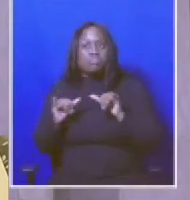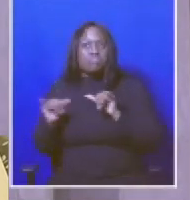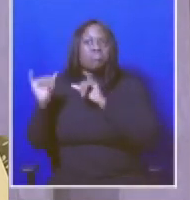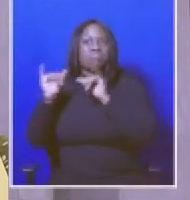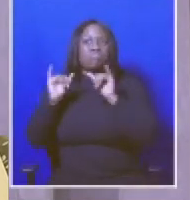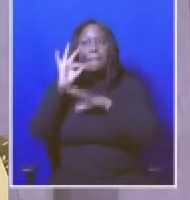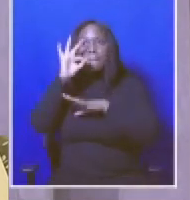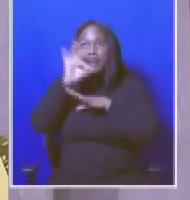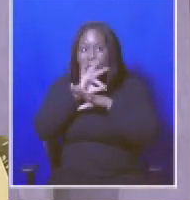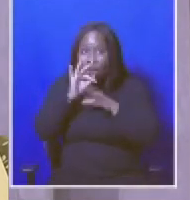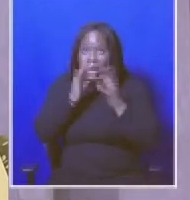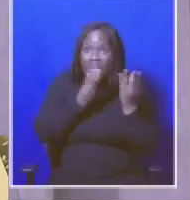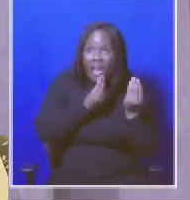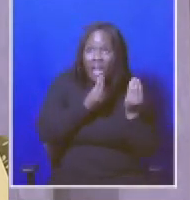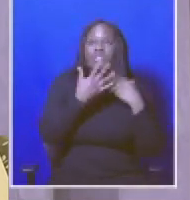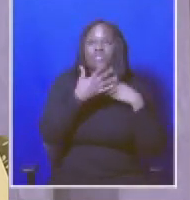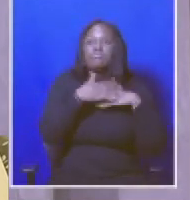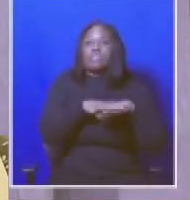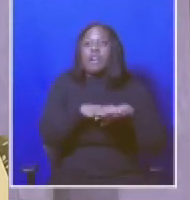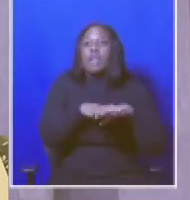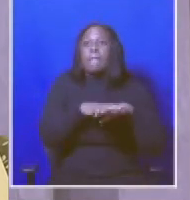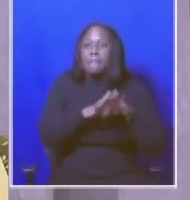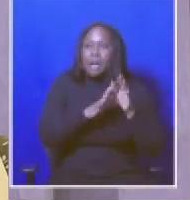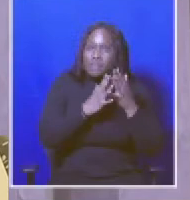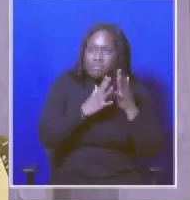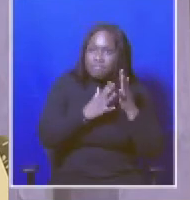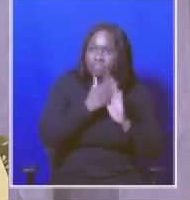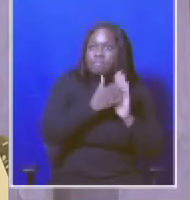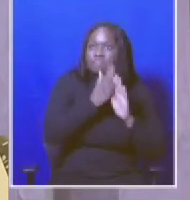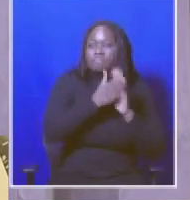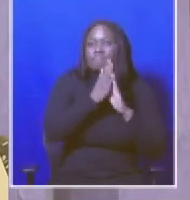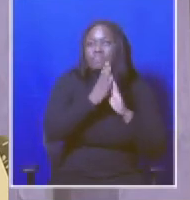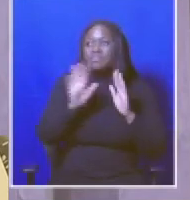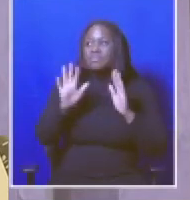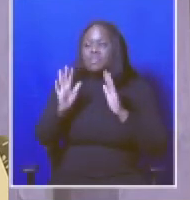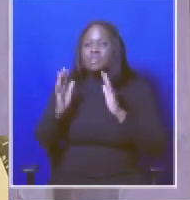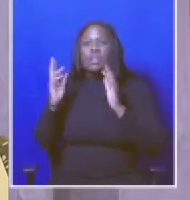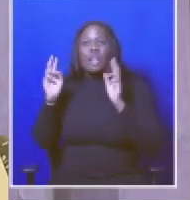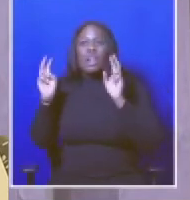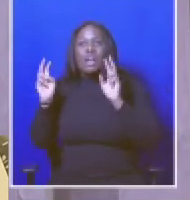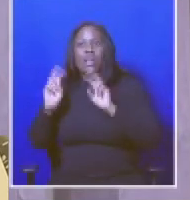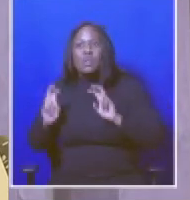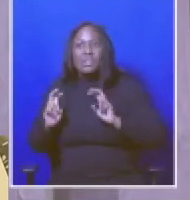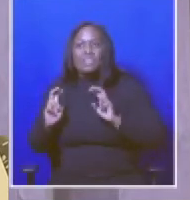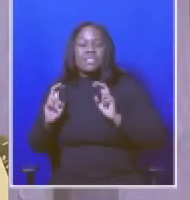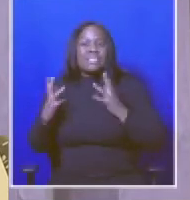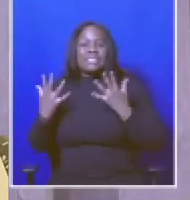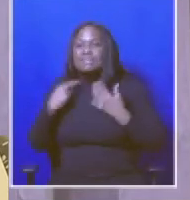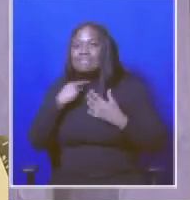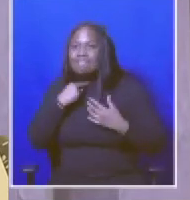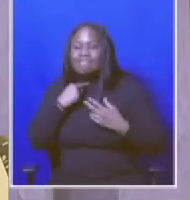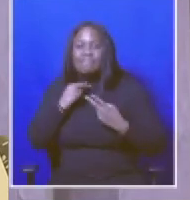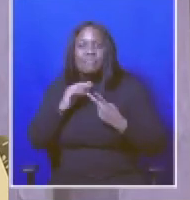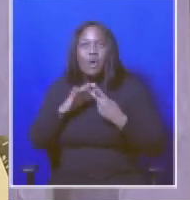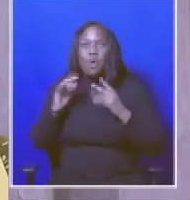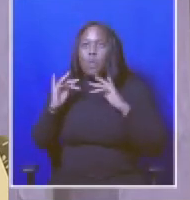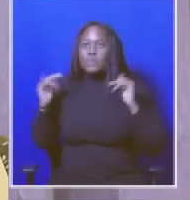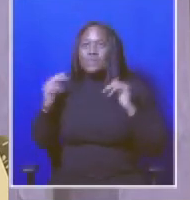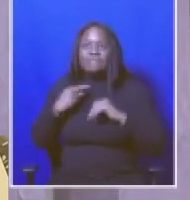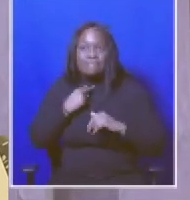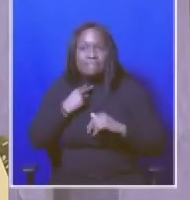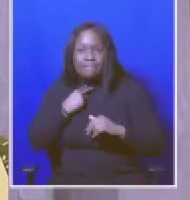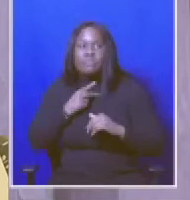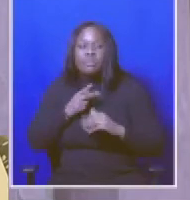one plans are developed and implemented to address service delivery challenges at that level. To further maximize